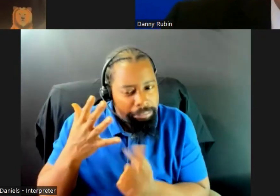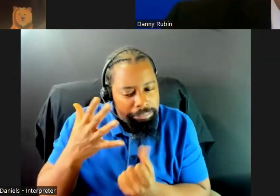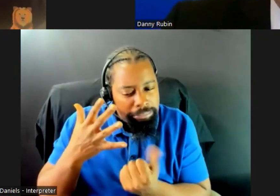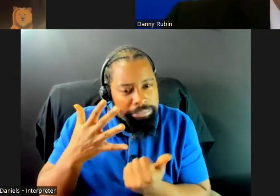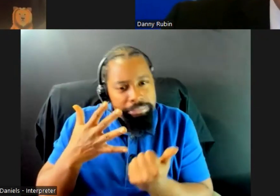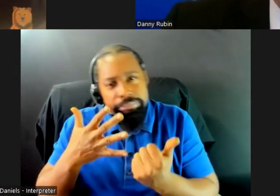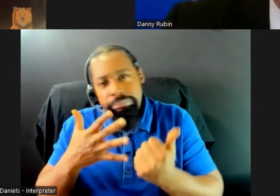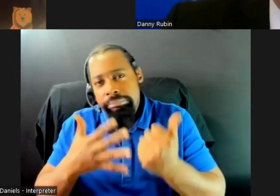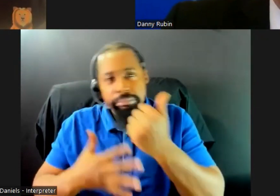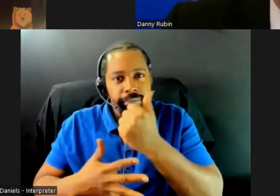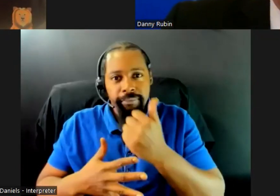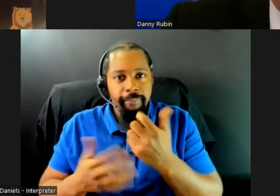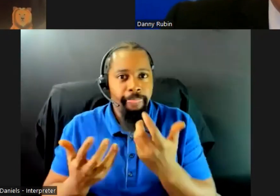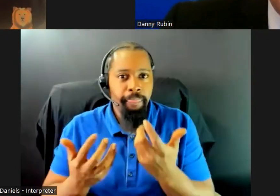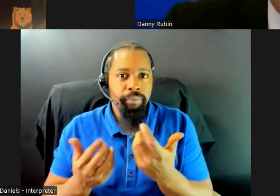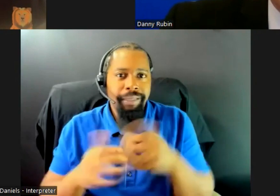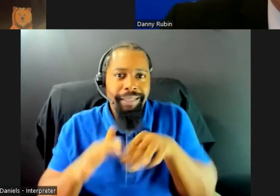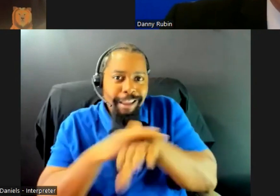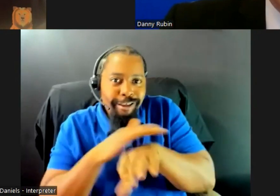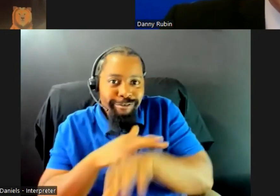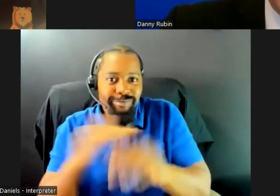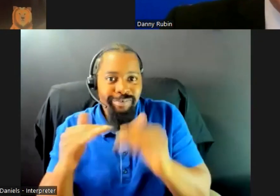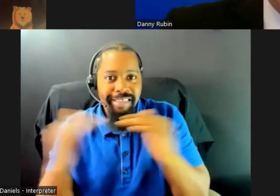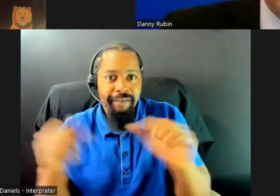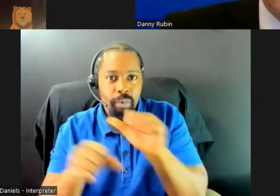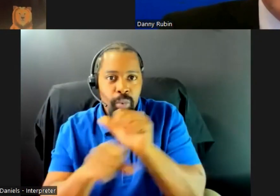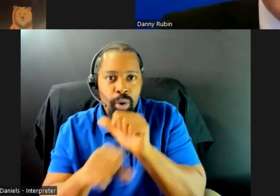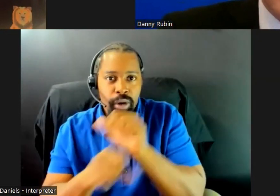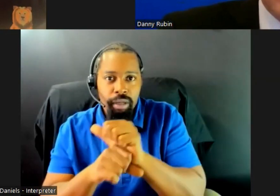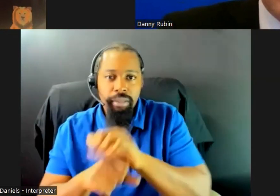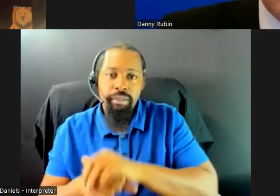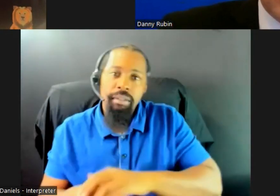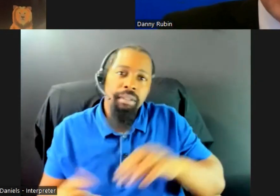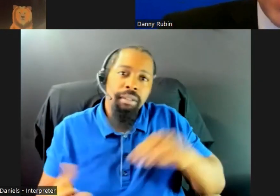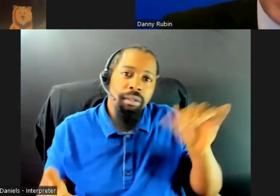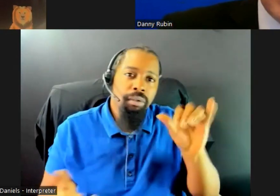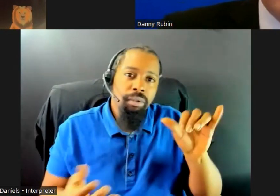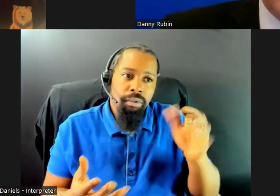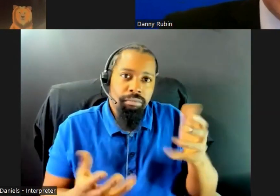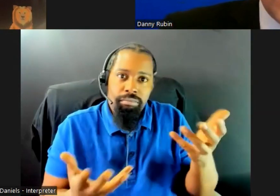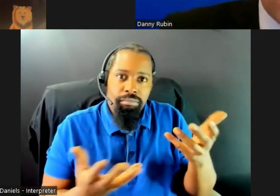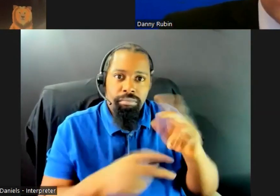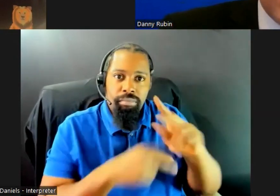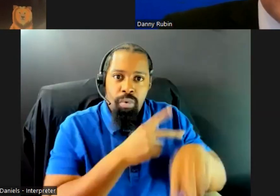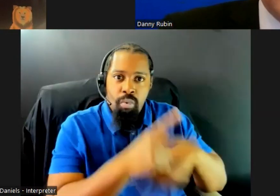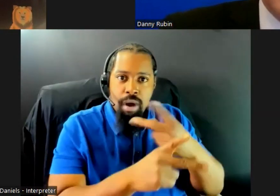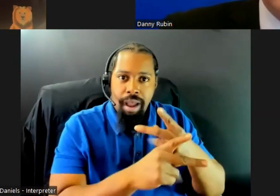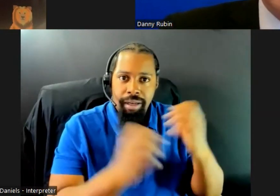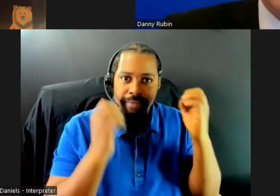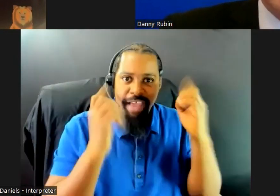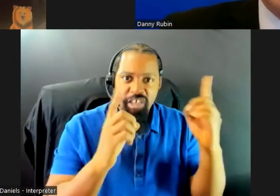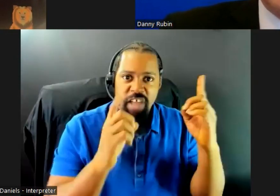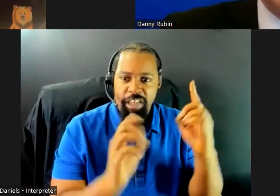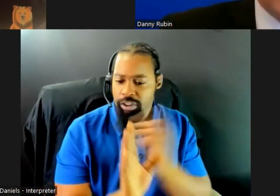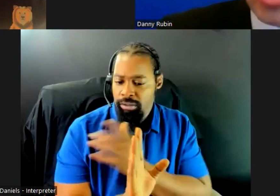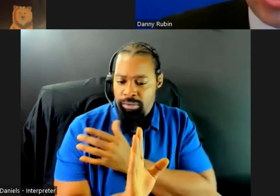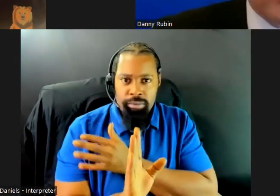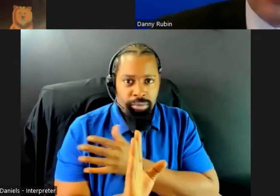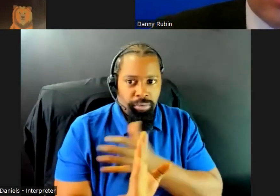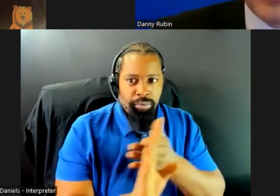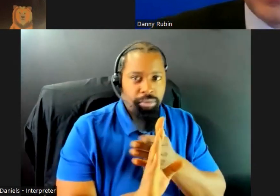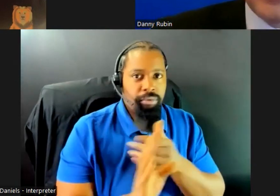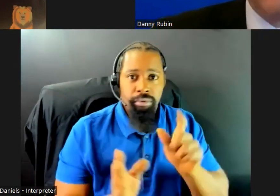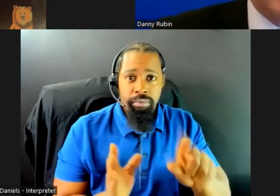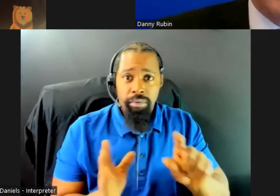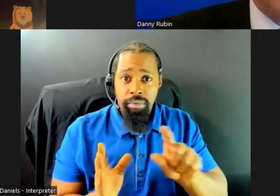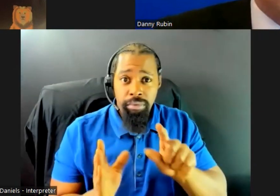what kind of education do you recommend that students obtain? Do they need to go to college? Can they just